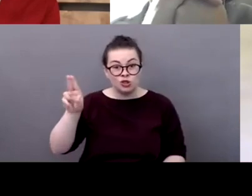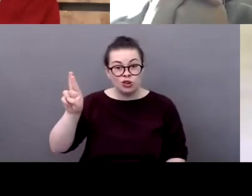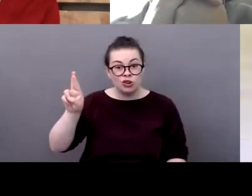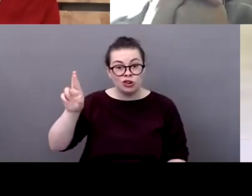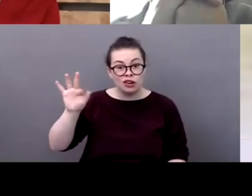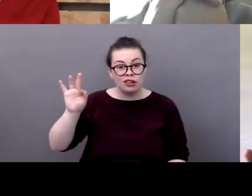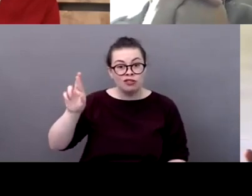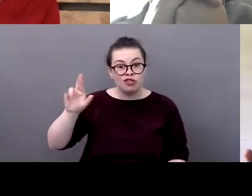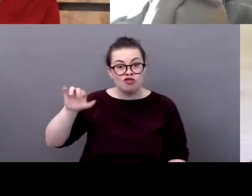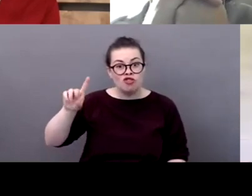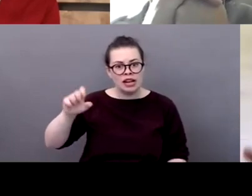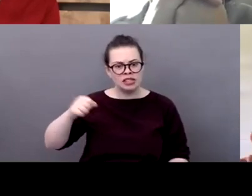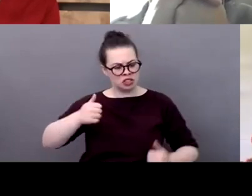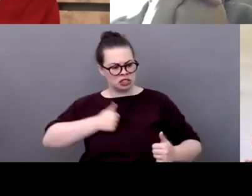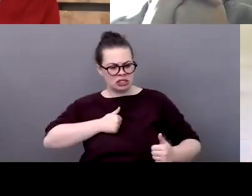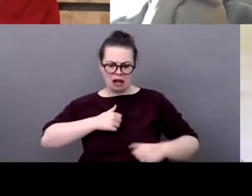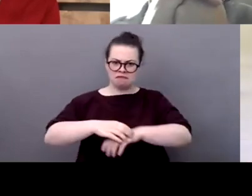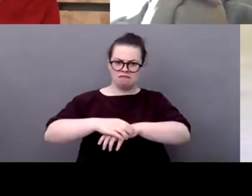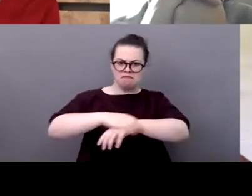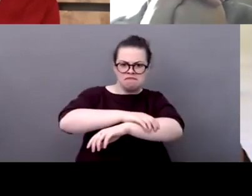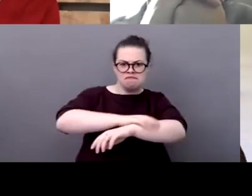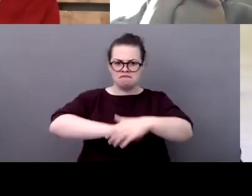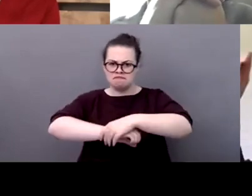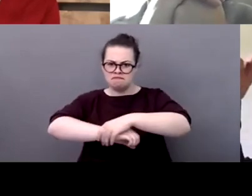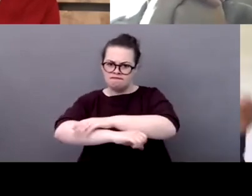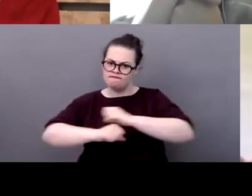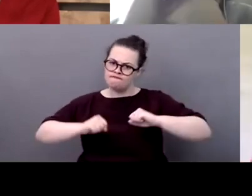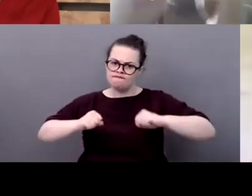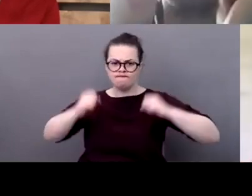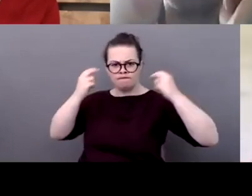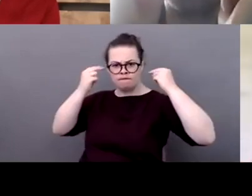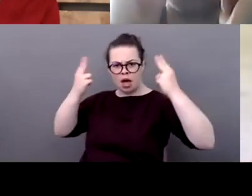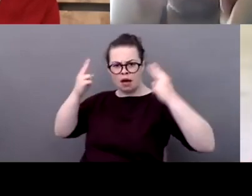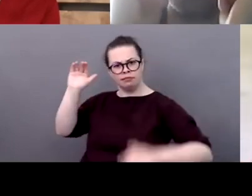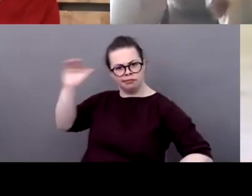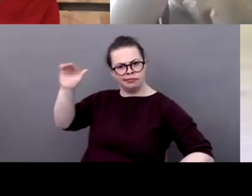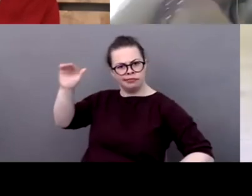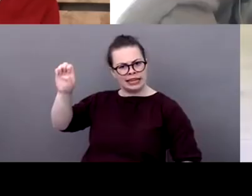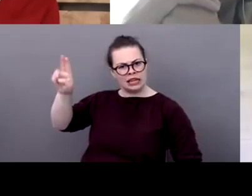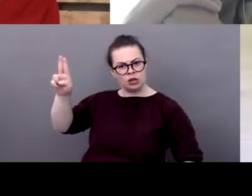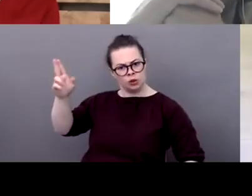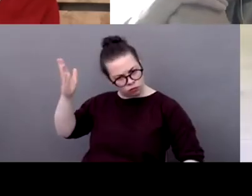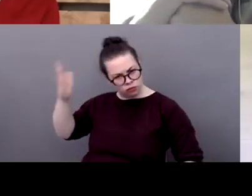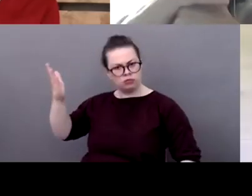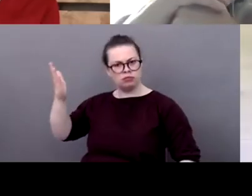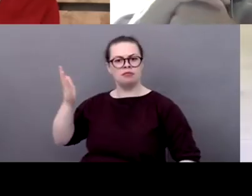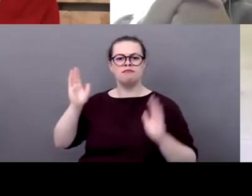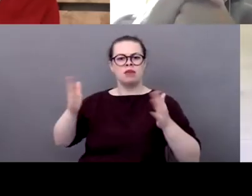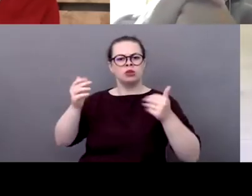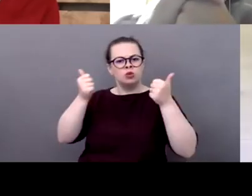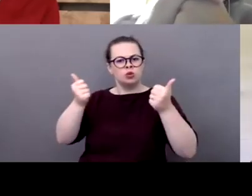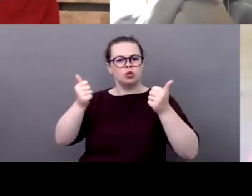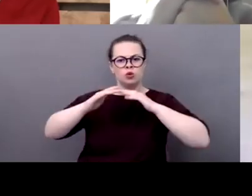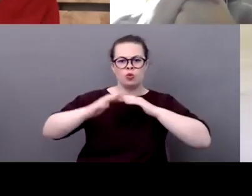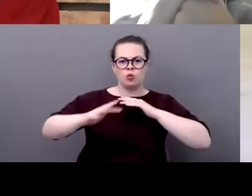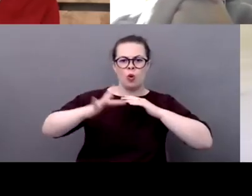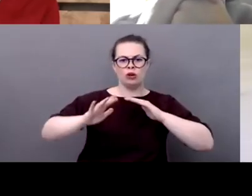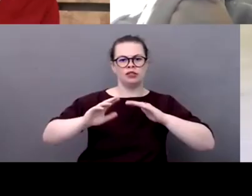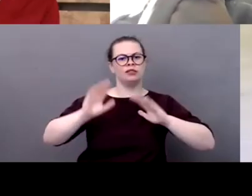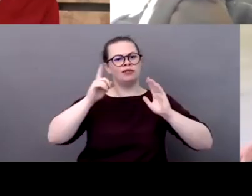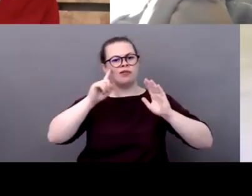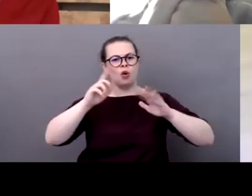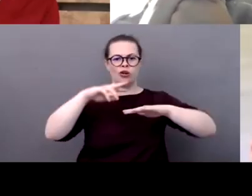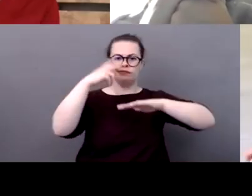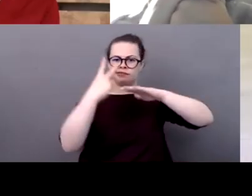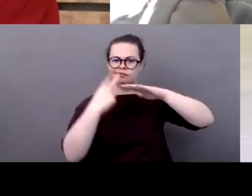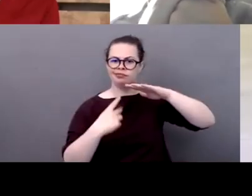of that kind of, you know, grassroots bottom-up action and then and combined with the top-down. That also facilitates,